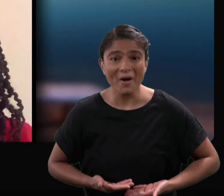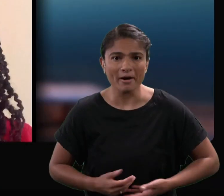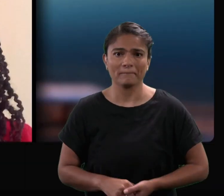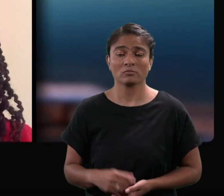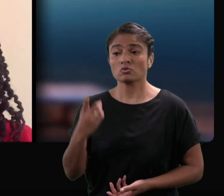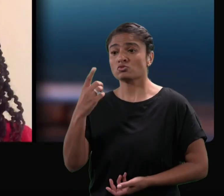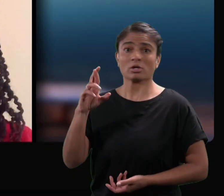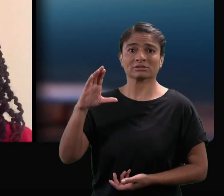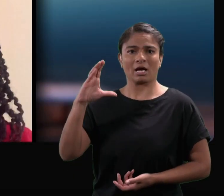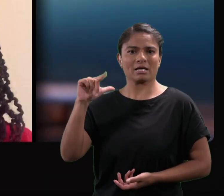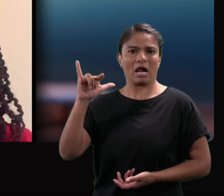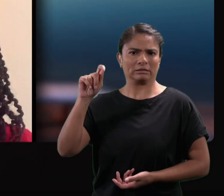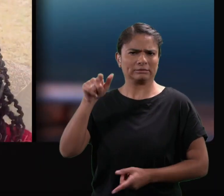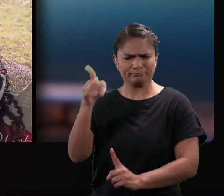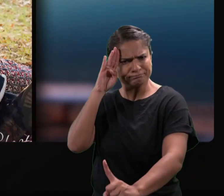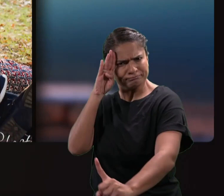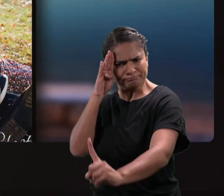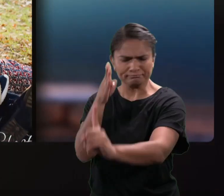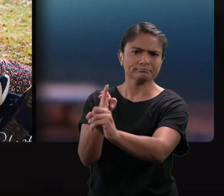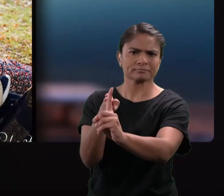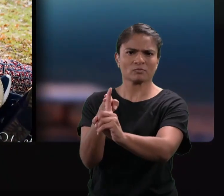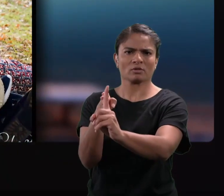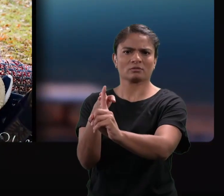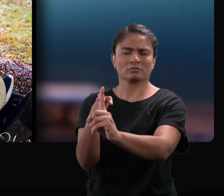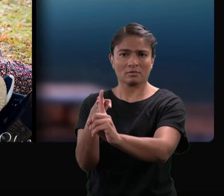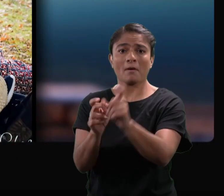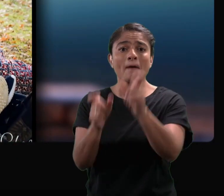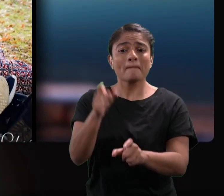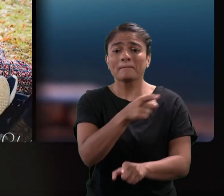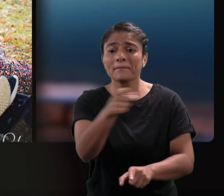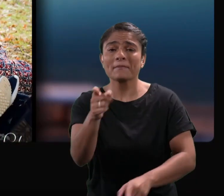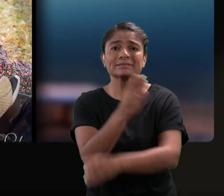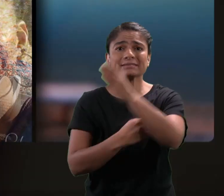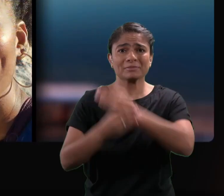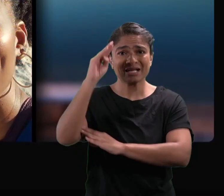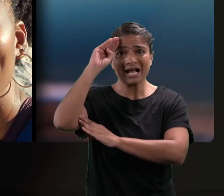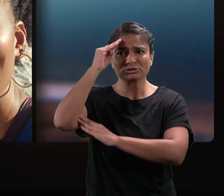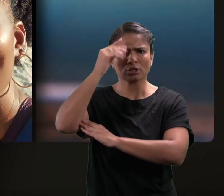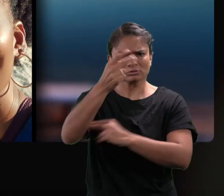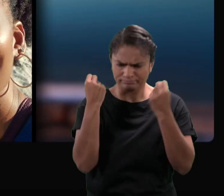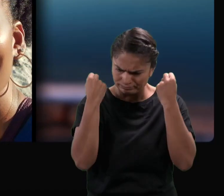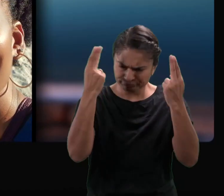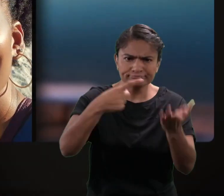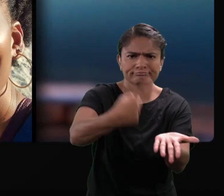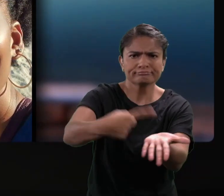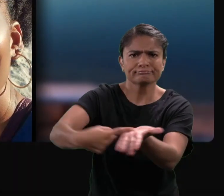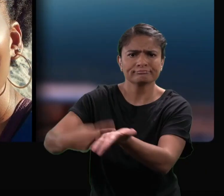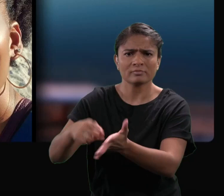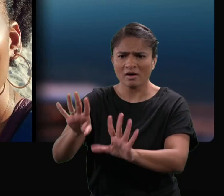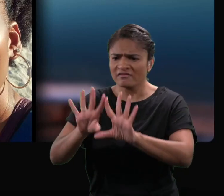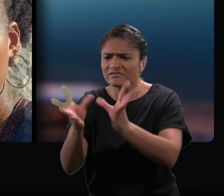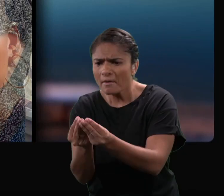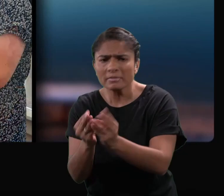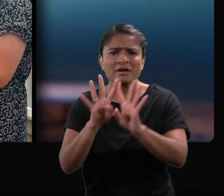Welcome back. Dr. Callista Kahonde's specific interest is in giving a voice to people with intellectual disabilities and their